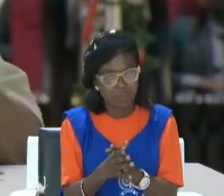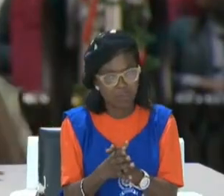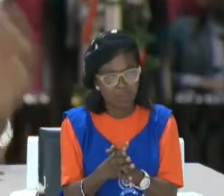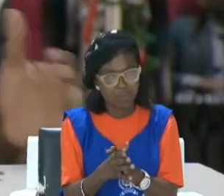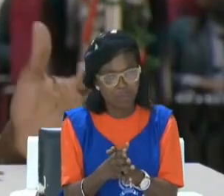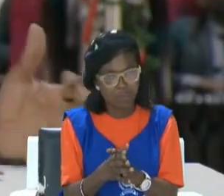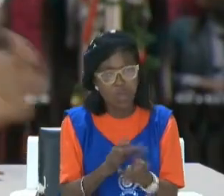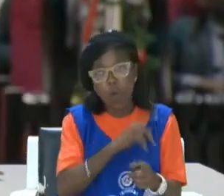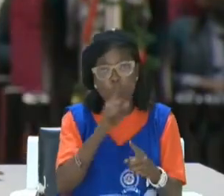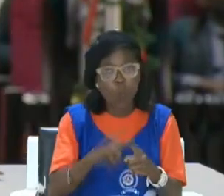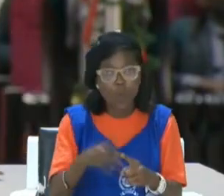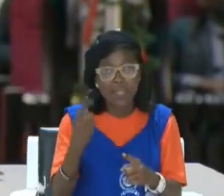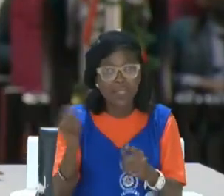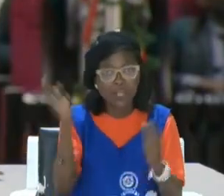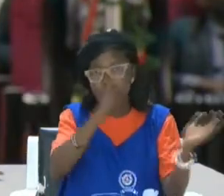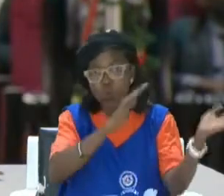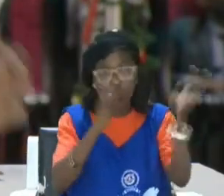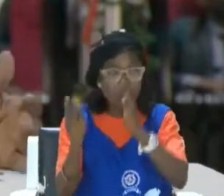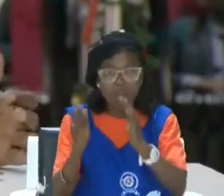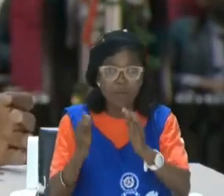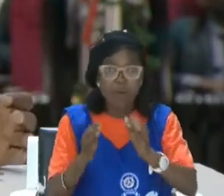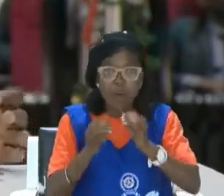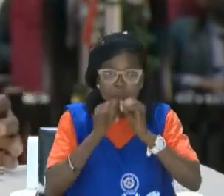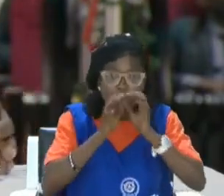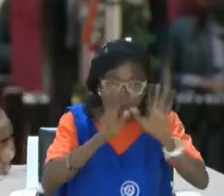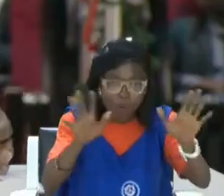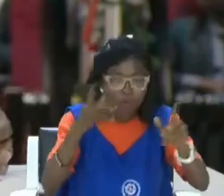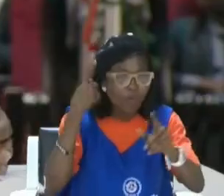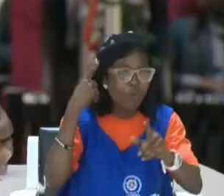When the wind blows for you tonight,